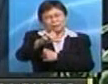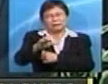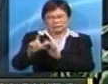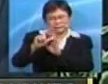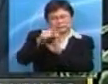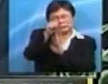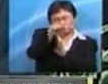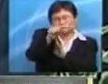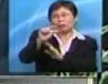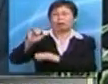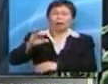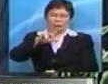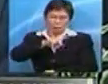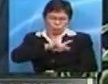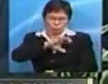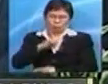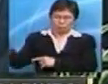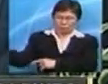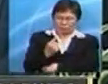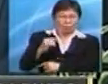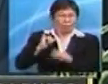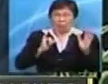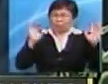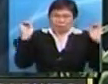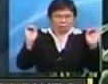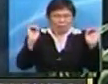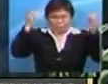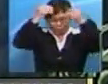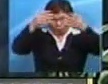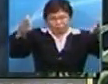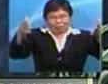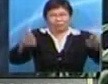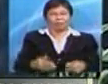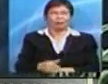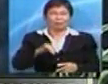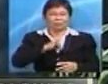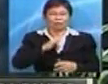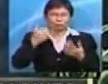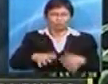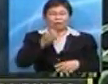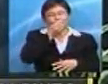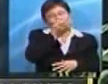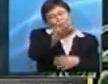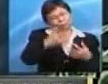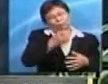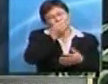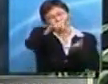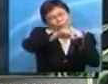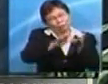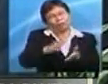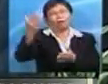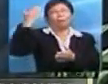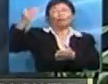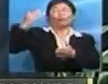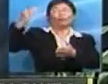soon, the IGP should come out with that. I don't have any more information apart from what I have indicated to the media in the last